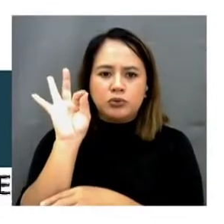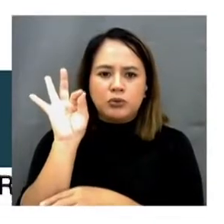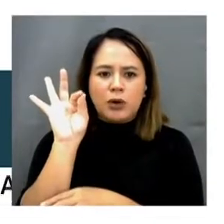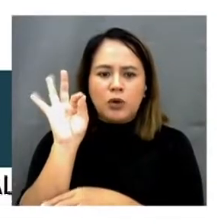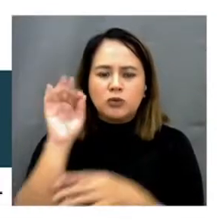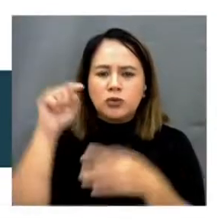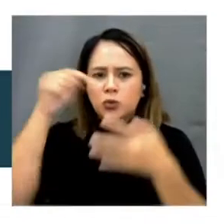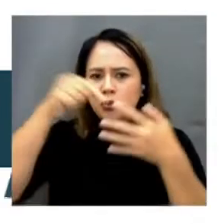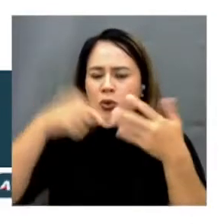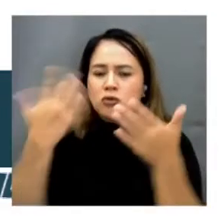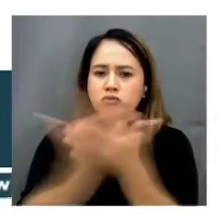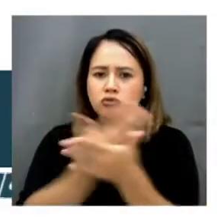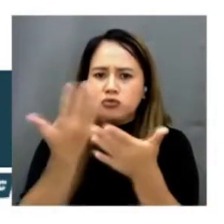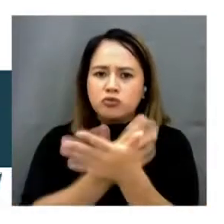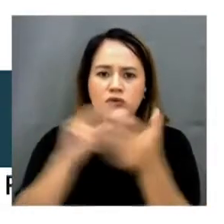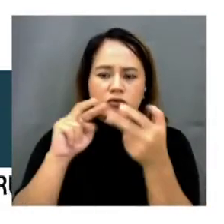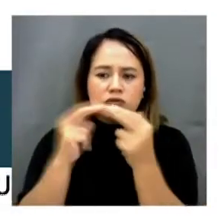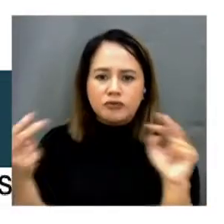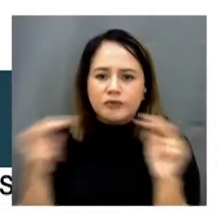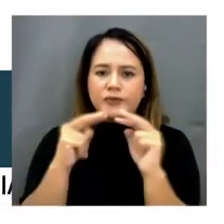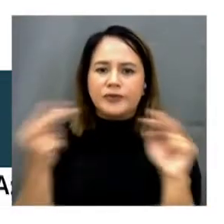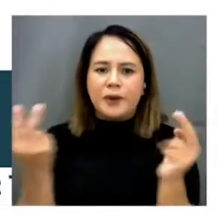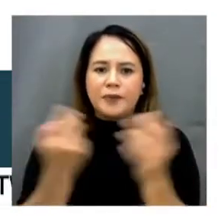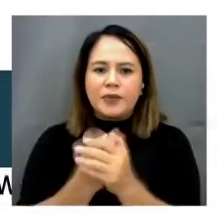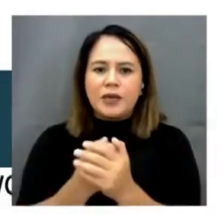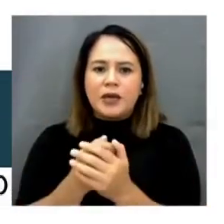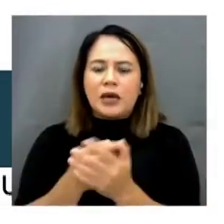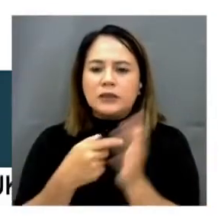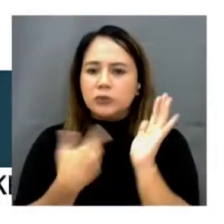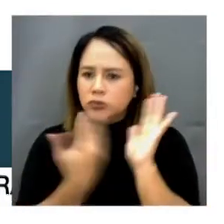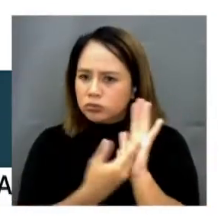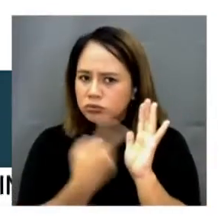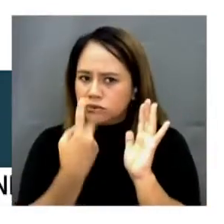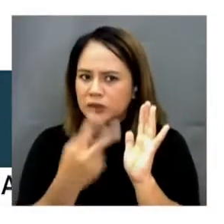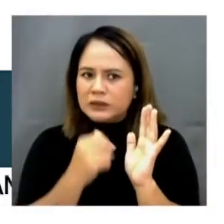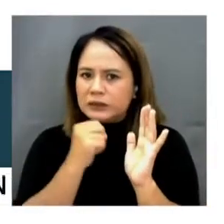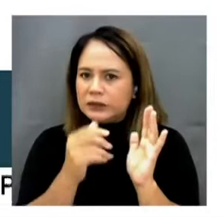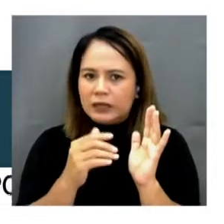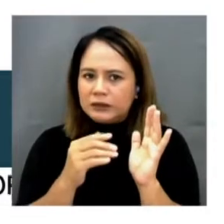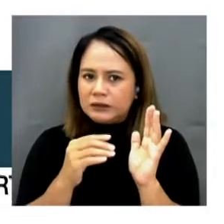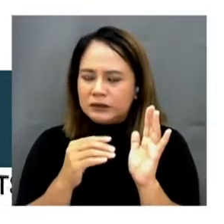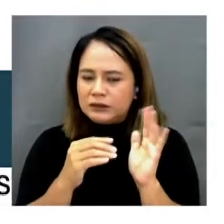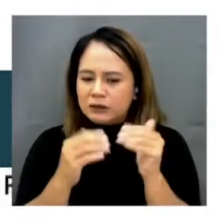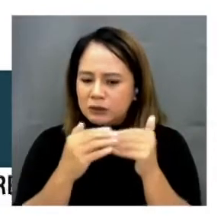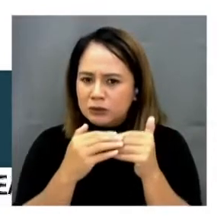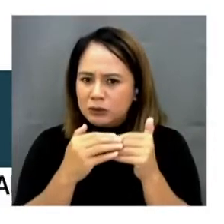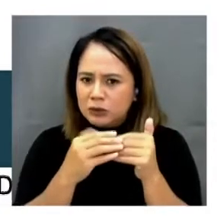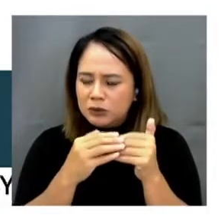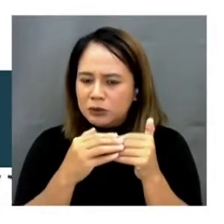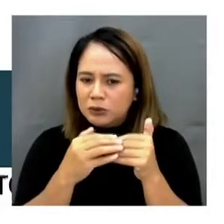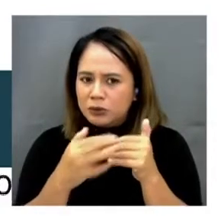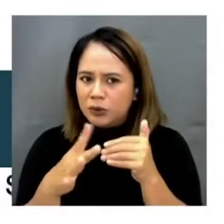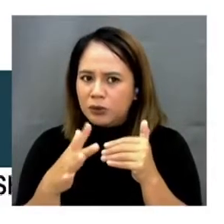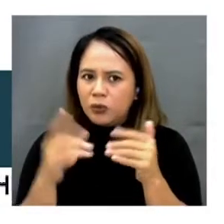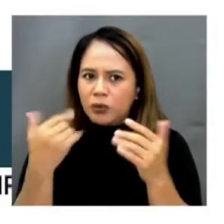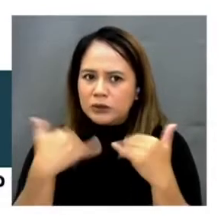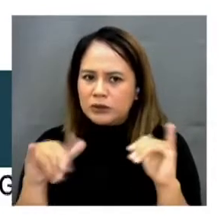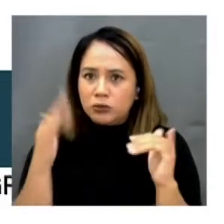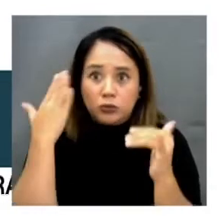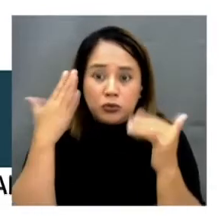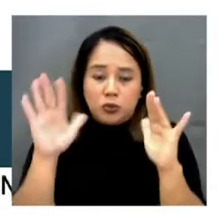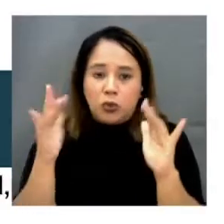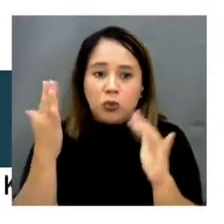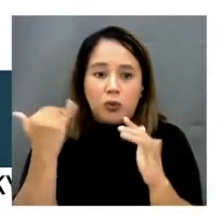new subvariants and the metrics showing that it's really not moving yet because, or at all, we still don't know yet because of